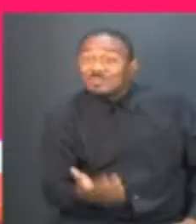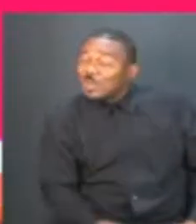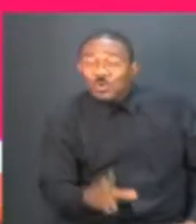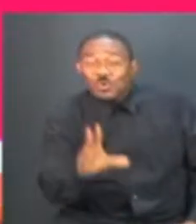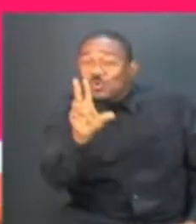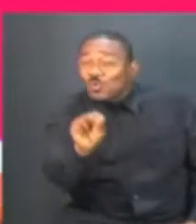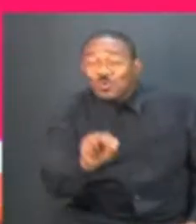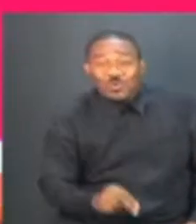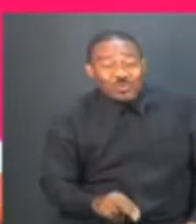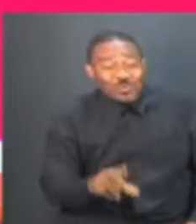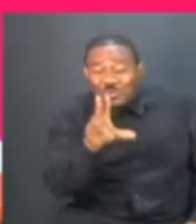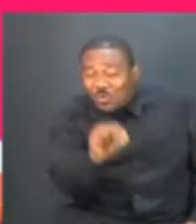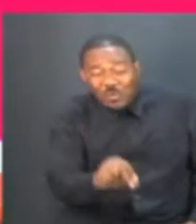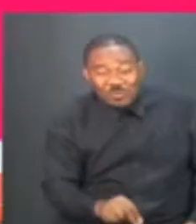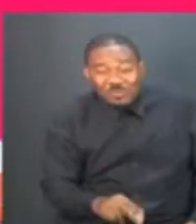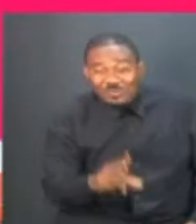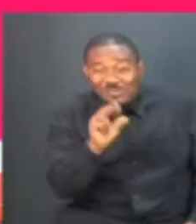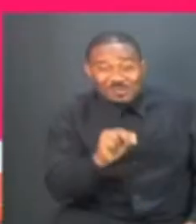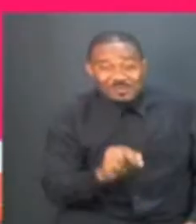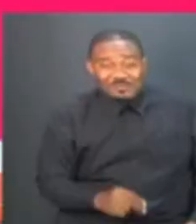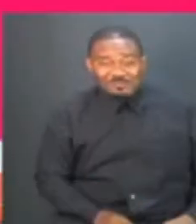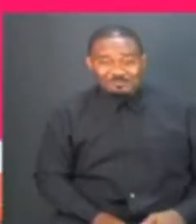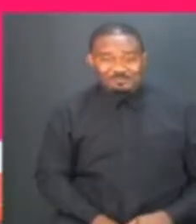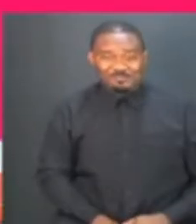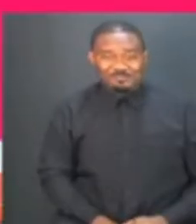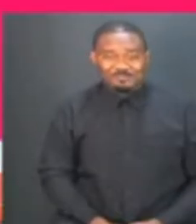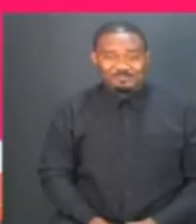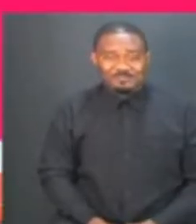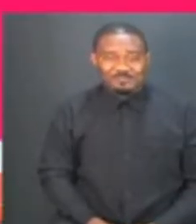are improperly dressed.